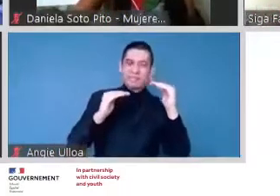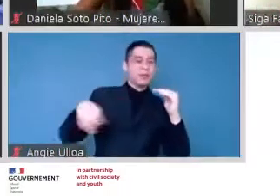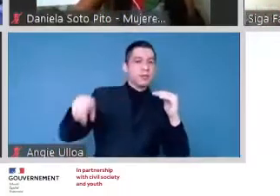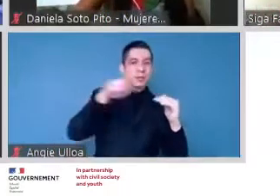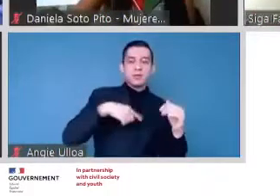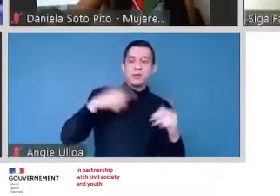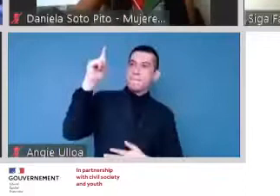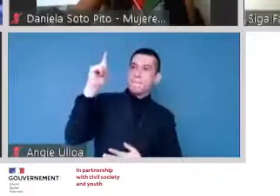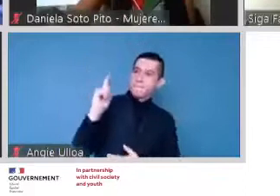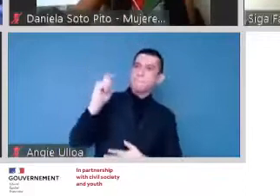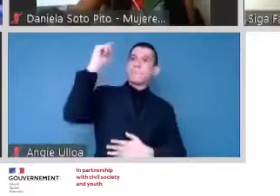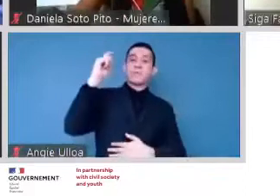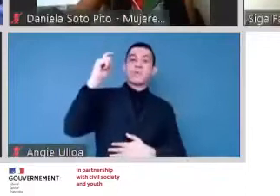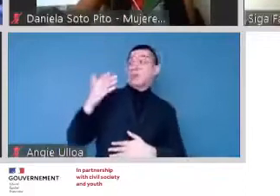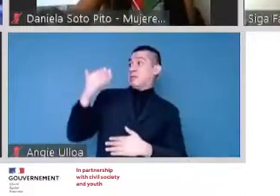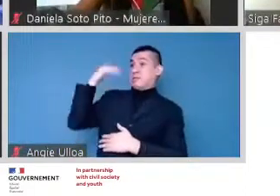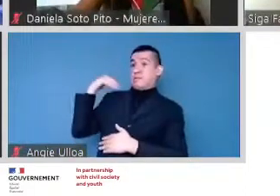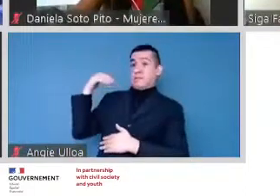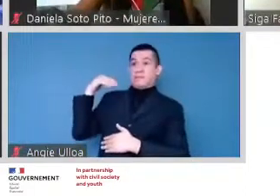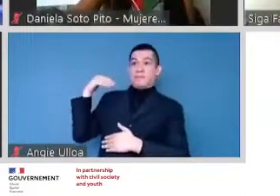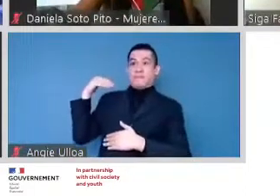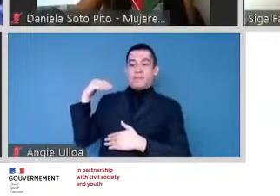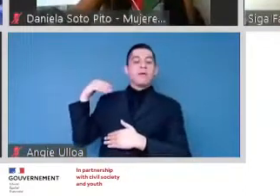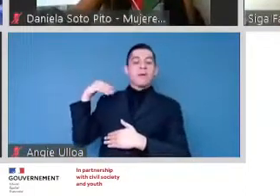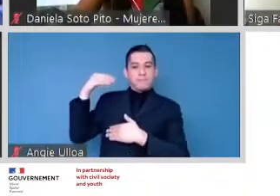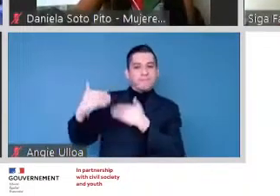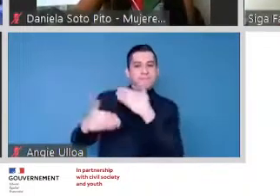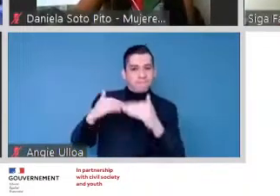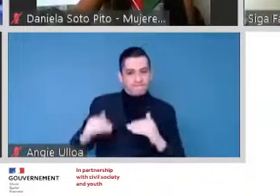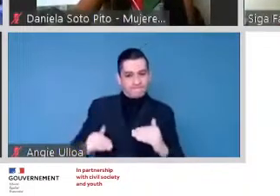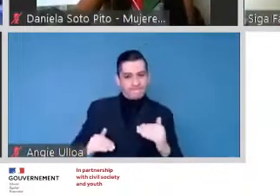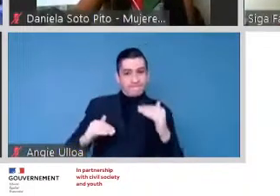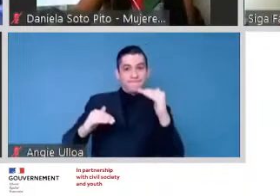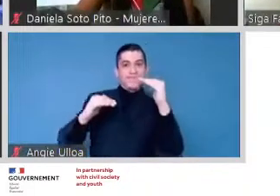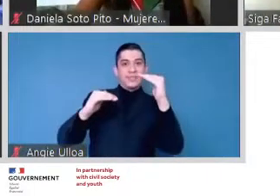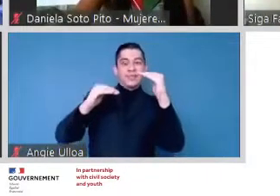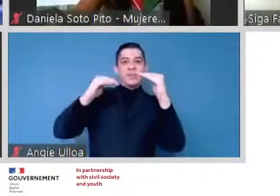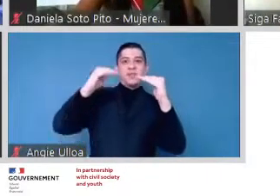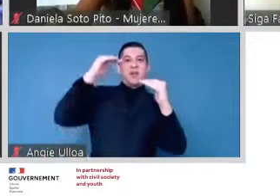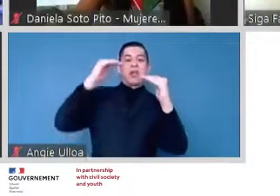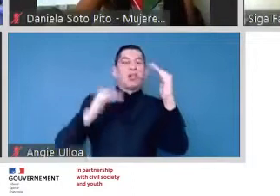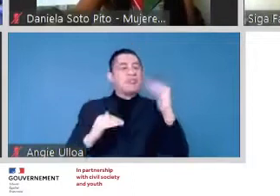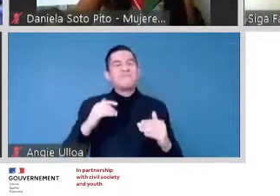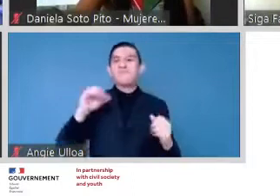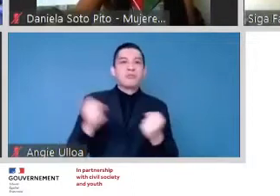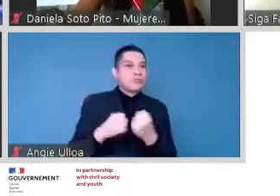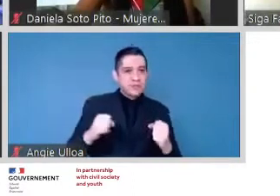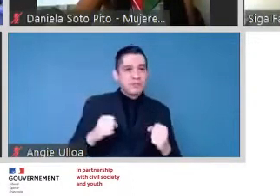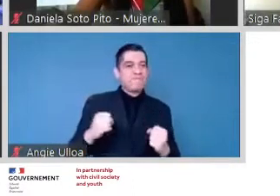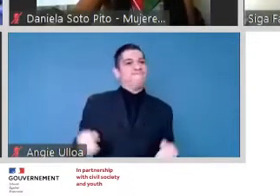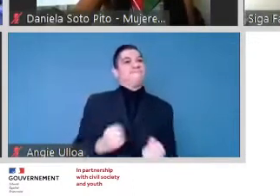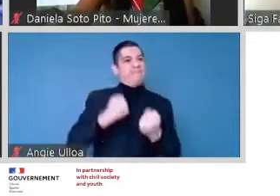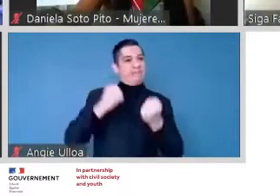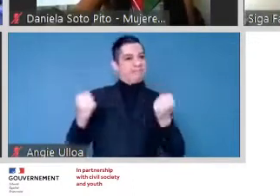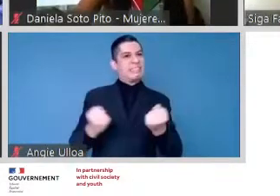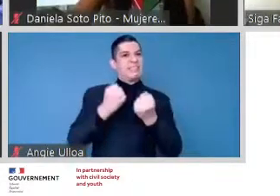reverse so that we can get the results we want. Ms. Fatima, I have to say that I have a second quote here that I